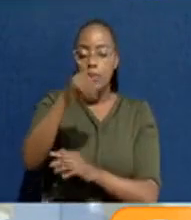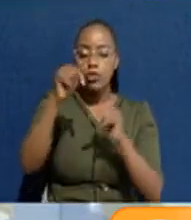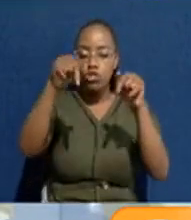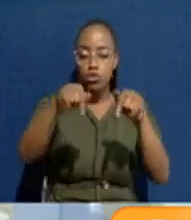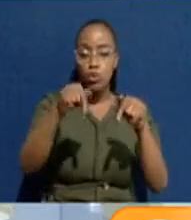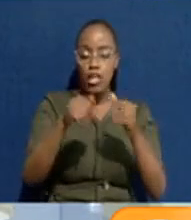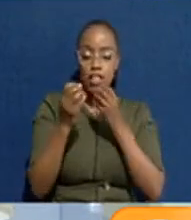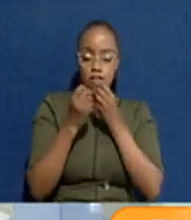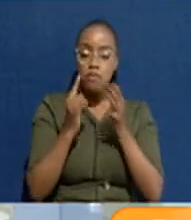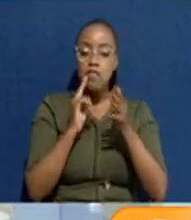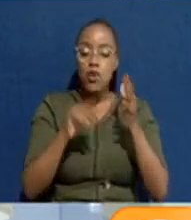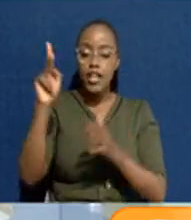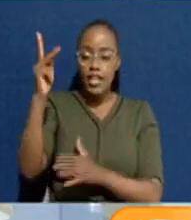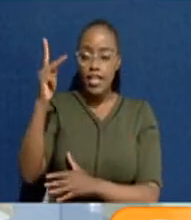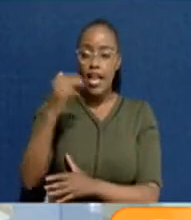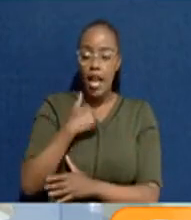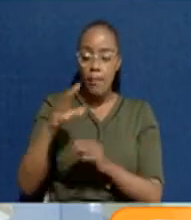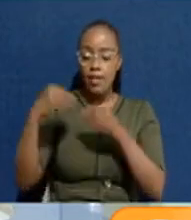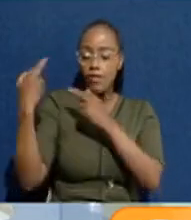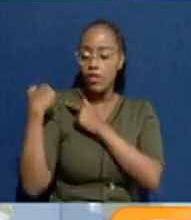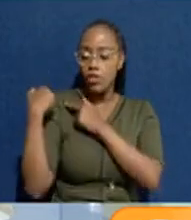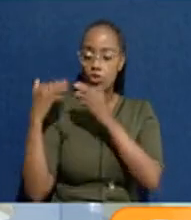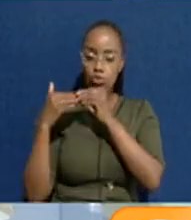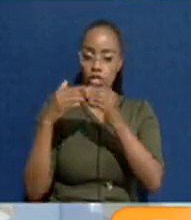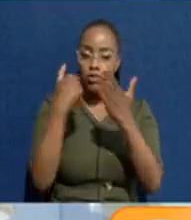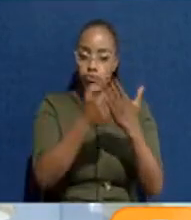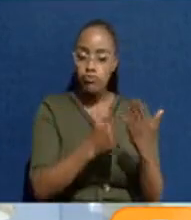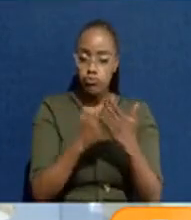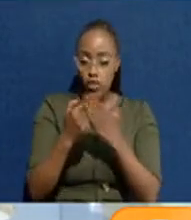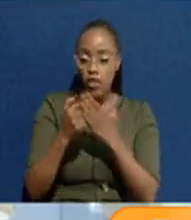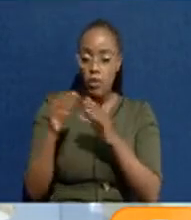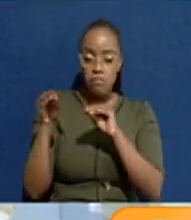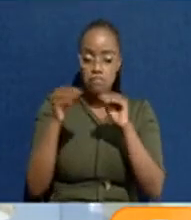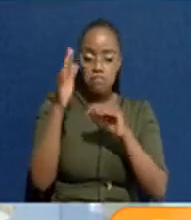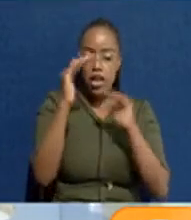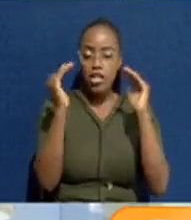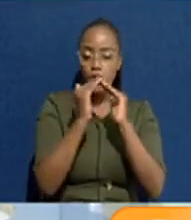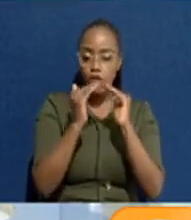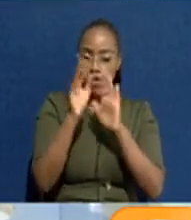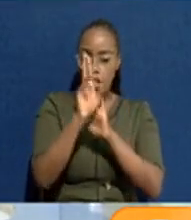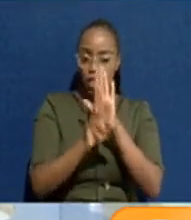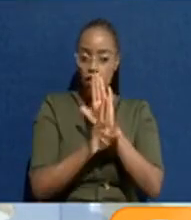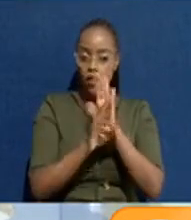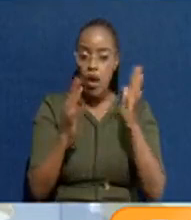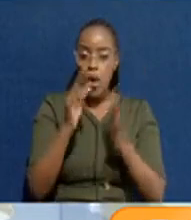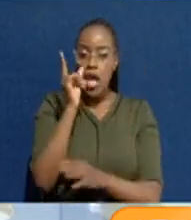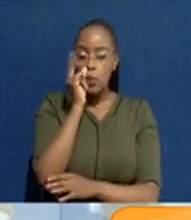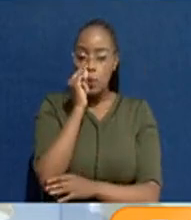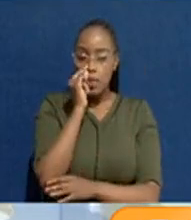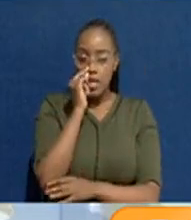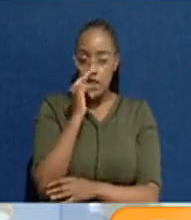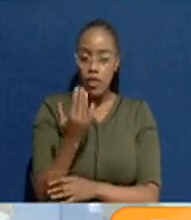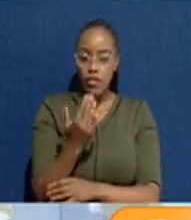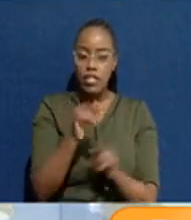sources indicating that Kenya has been tasked to spearhead mediation towards restoration of democratic rule in the troubled Sudan. And as